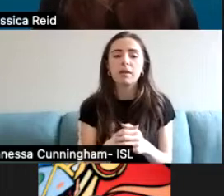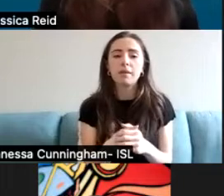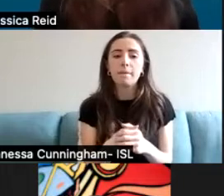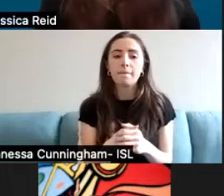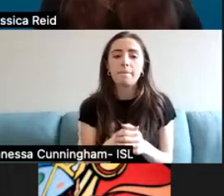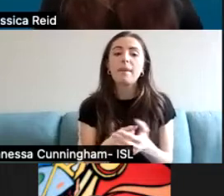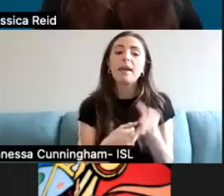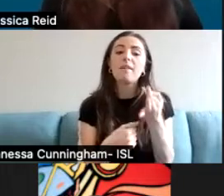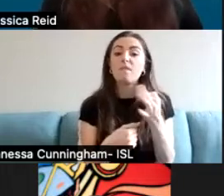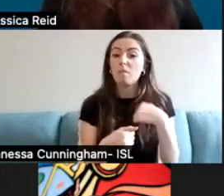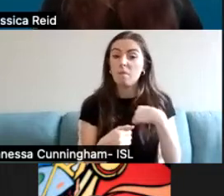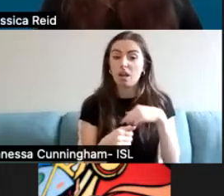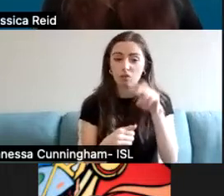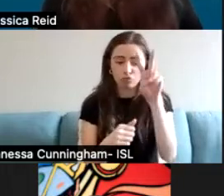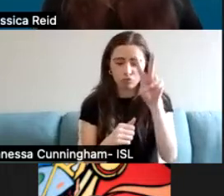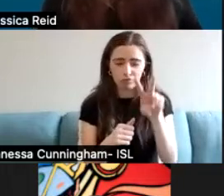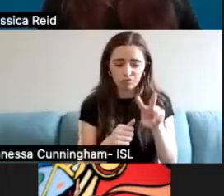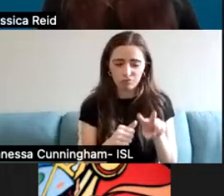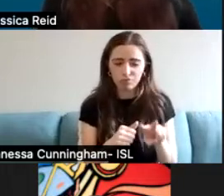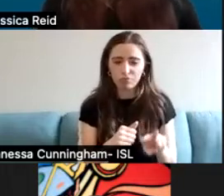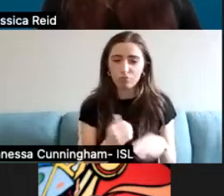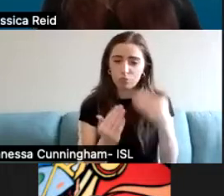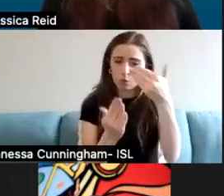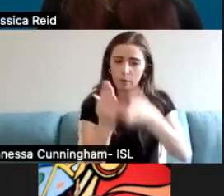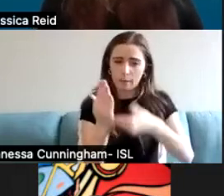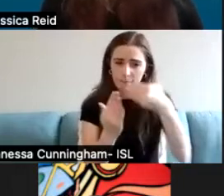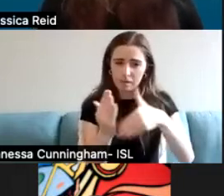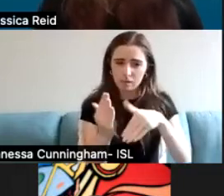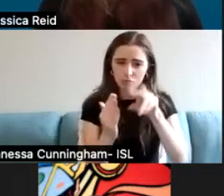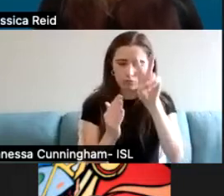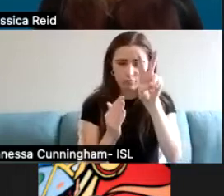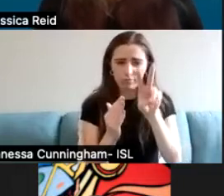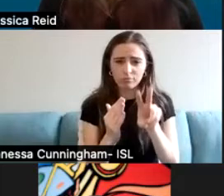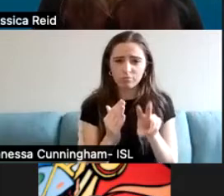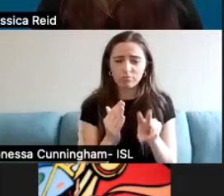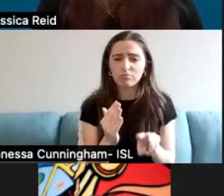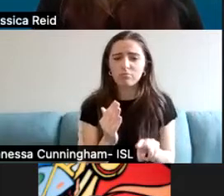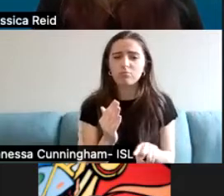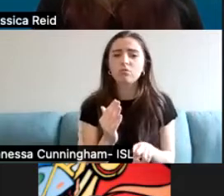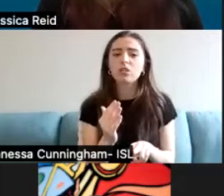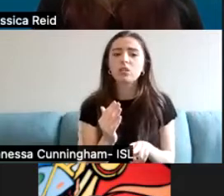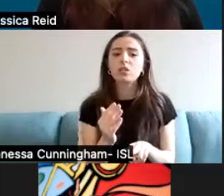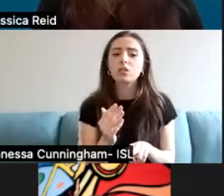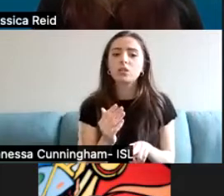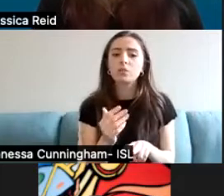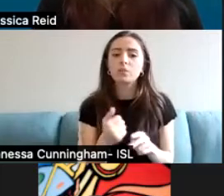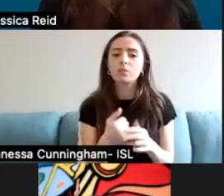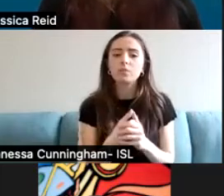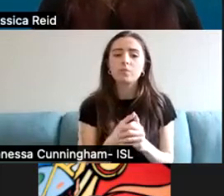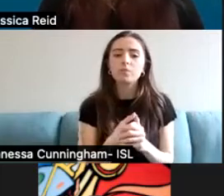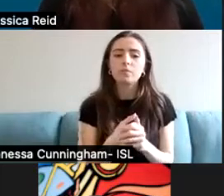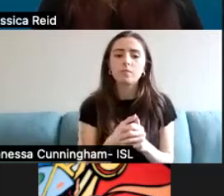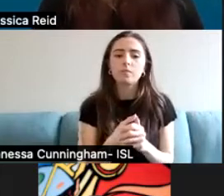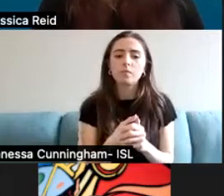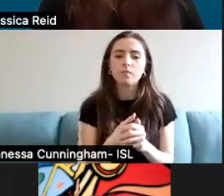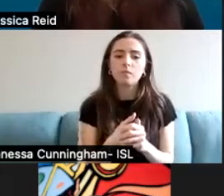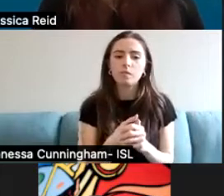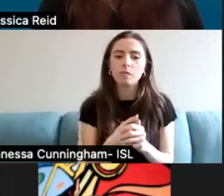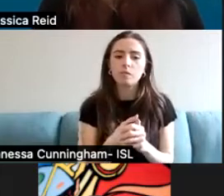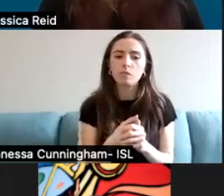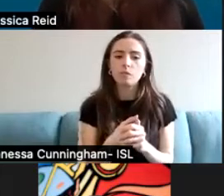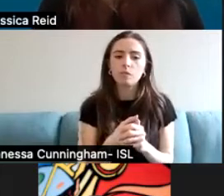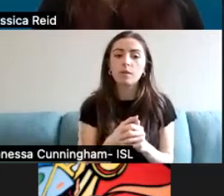this document in front of me, what you'll notice is that even the visual elements, which are usually